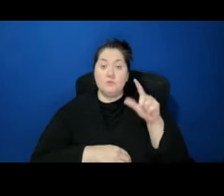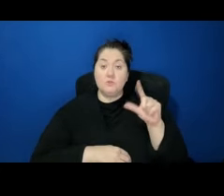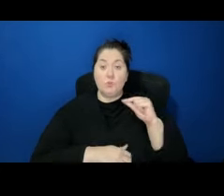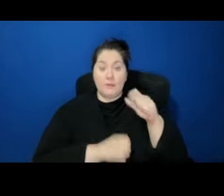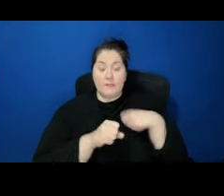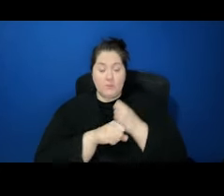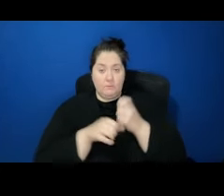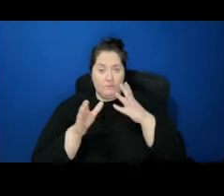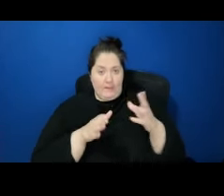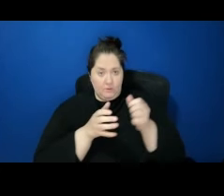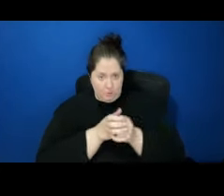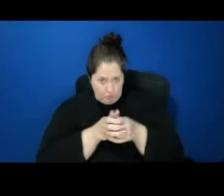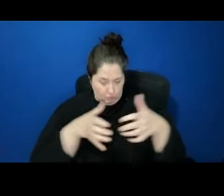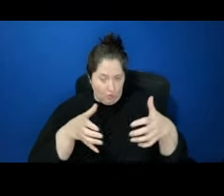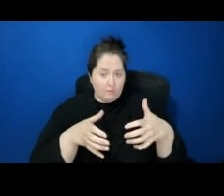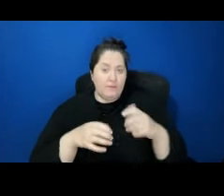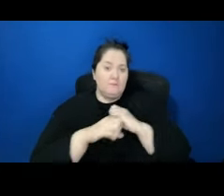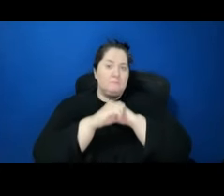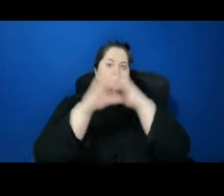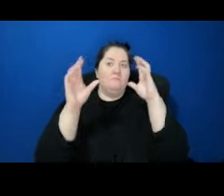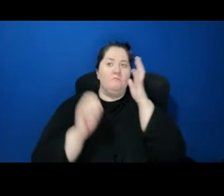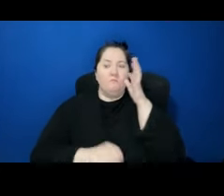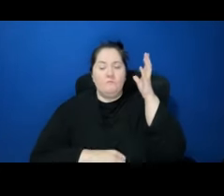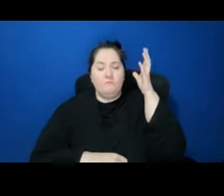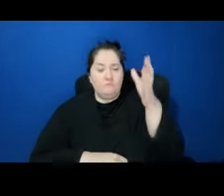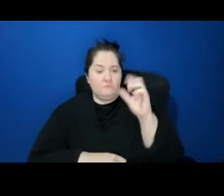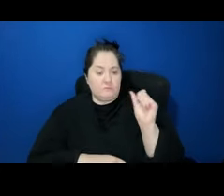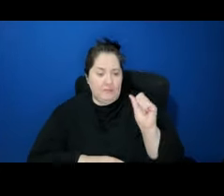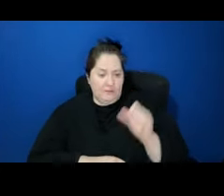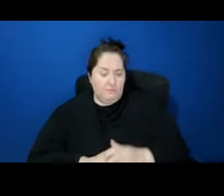growth and a vision for the future of Seattle.